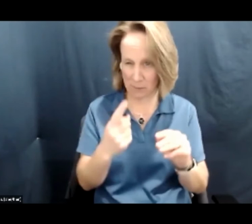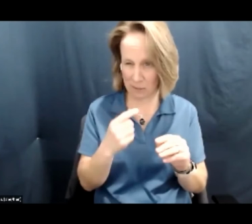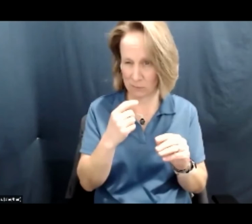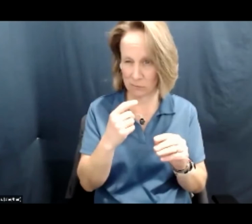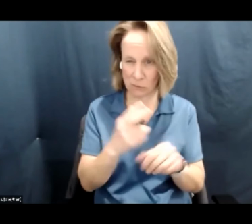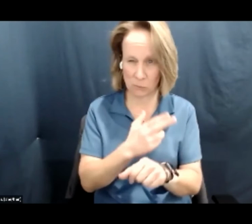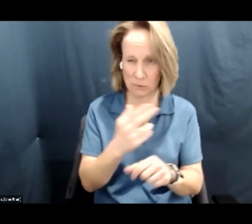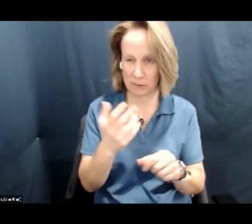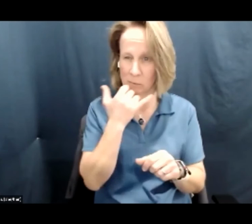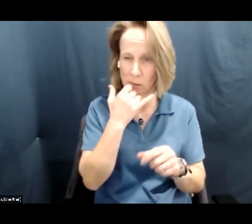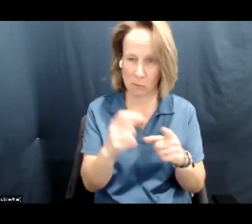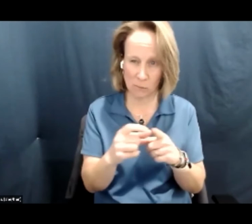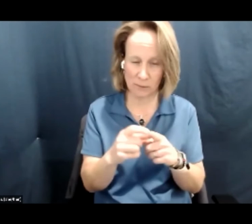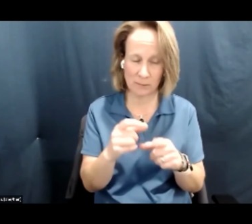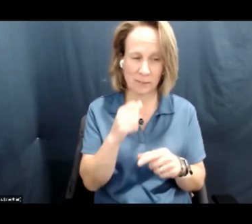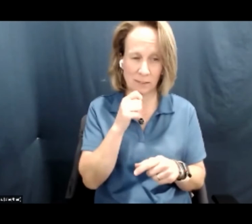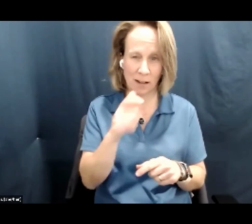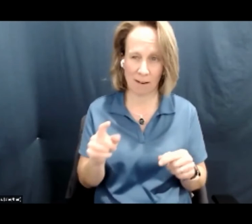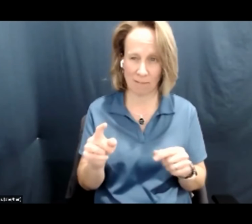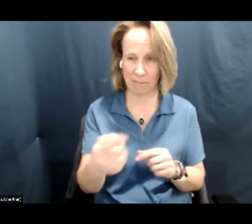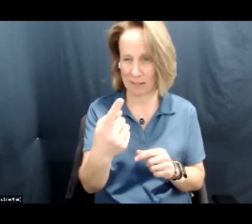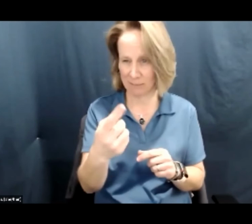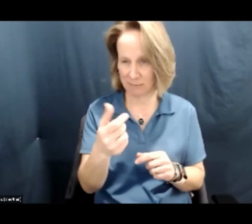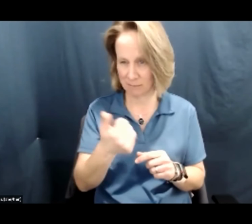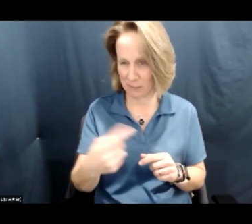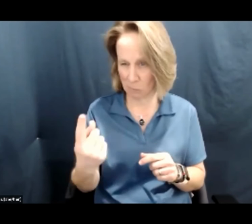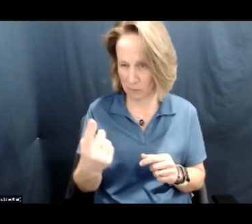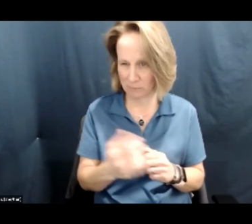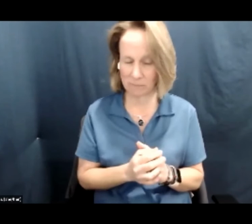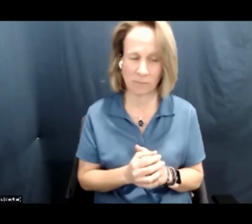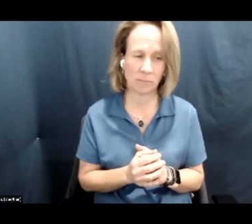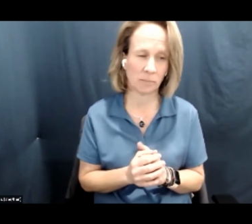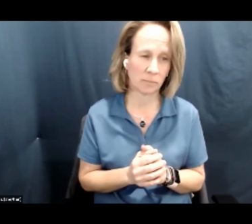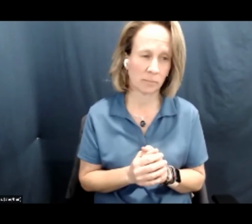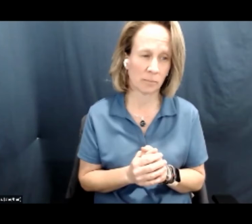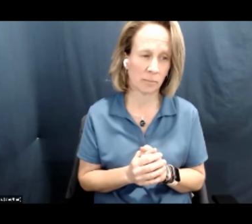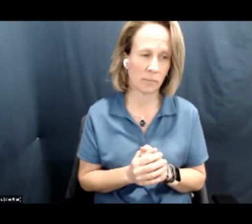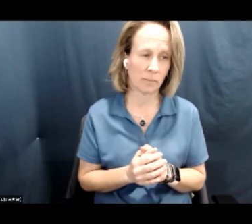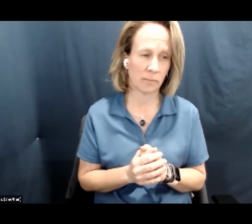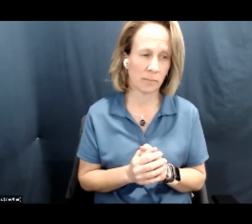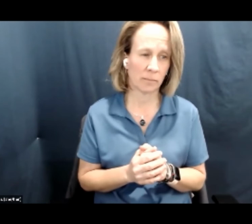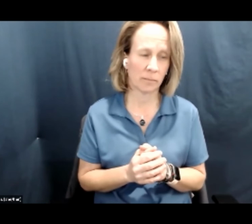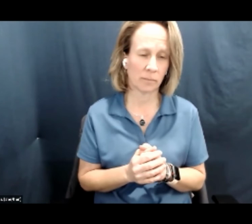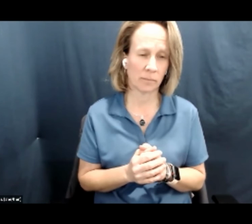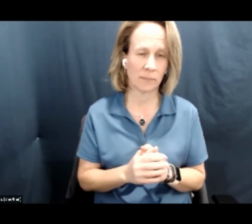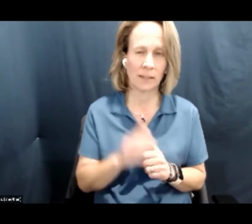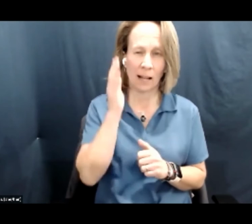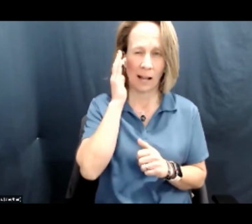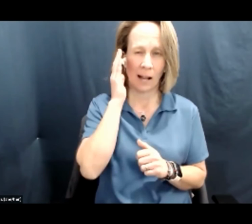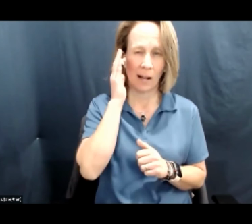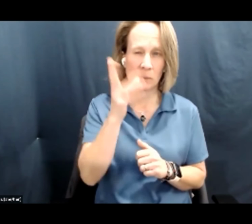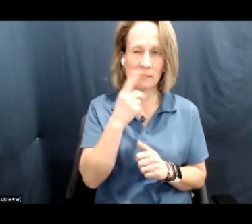anyone. Yeah, and I will say, I